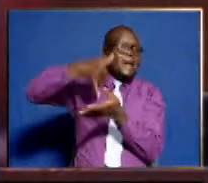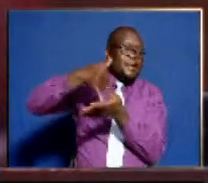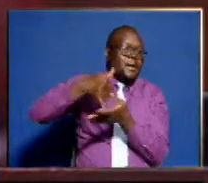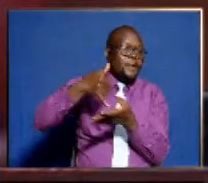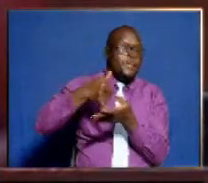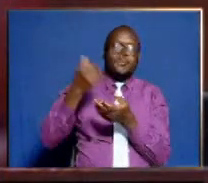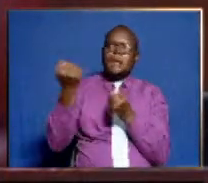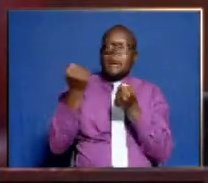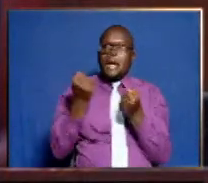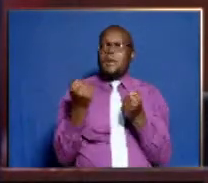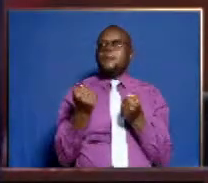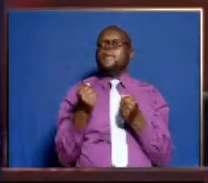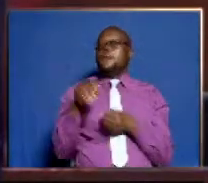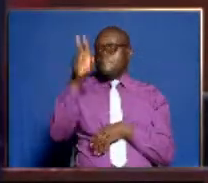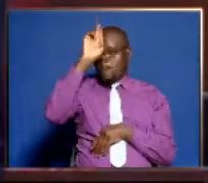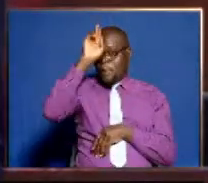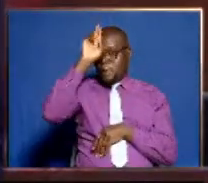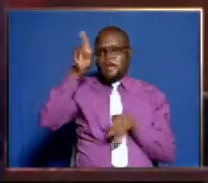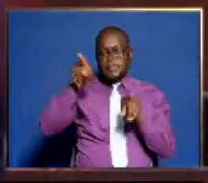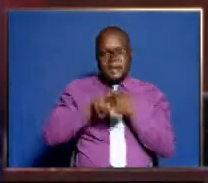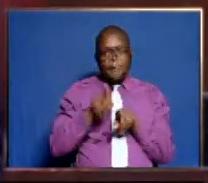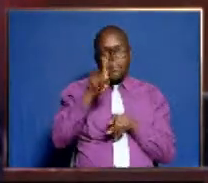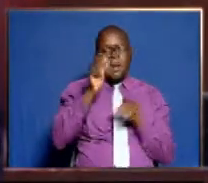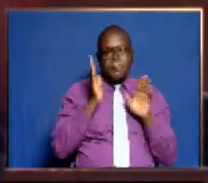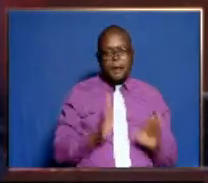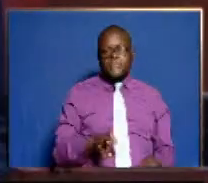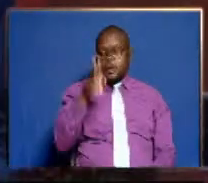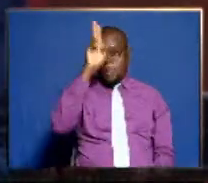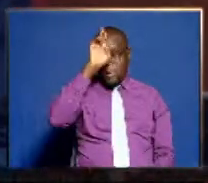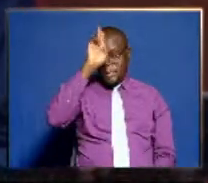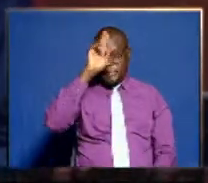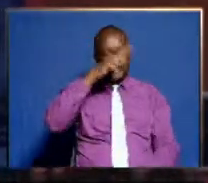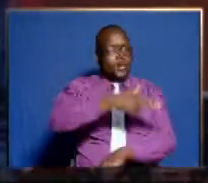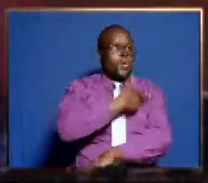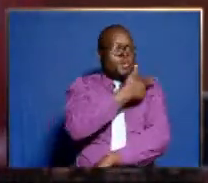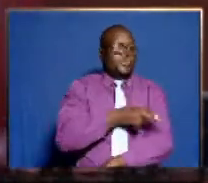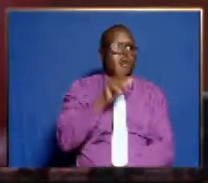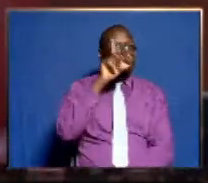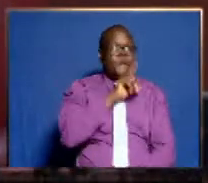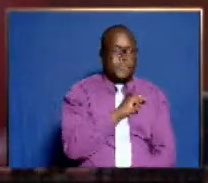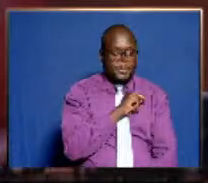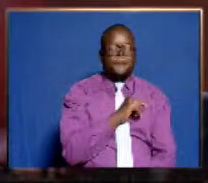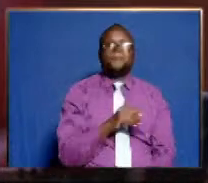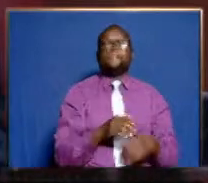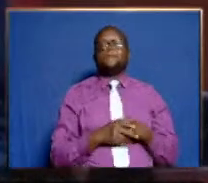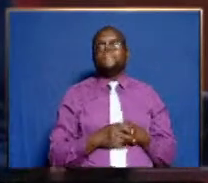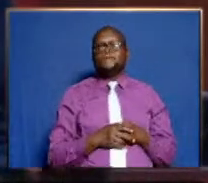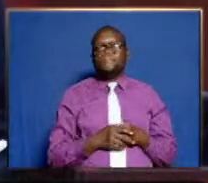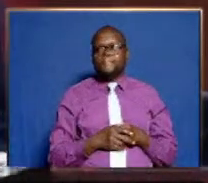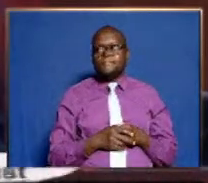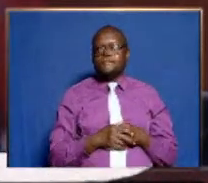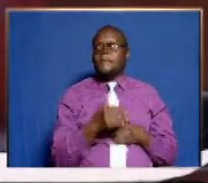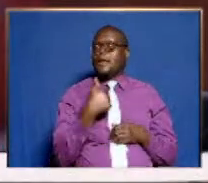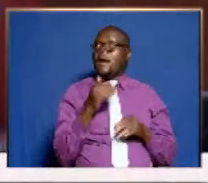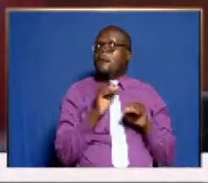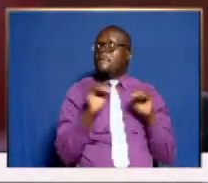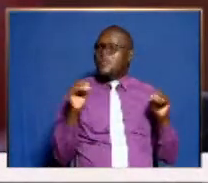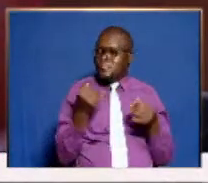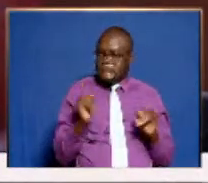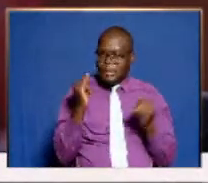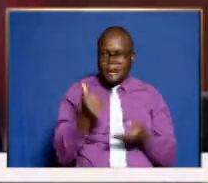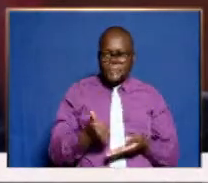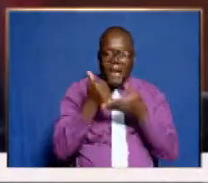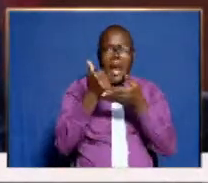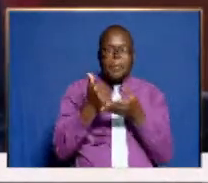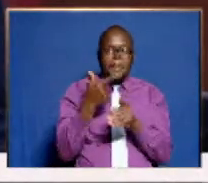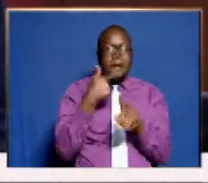armored vehicle and an injury to one of the police officers. Honorable Speaker, there has been no effort so far done